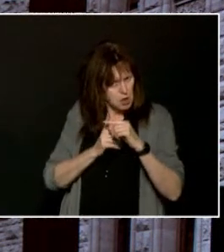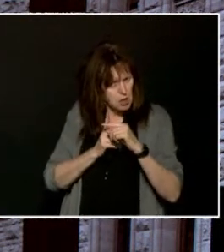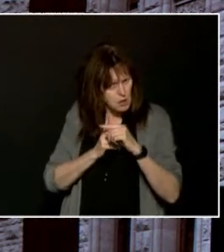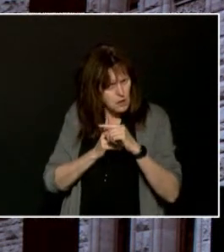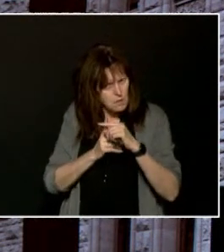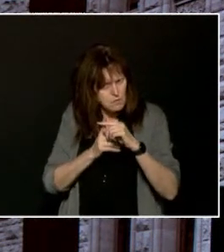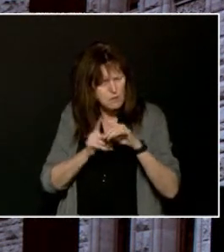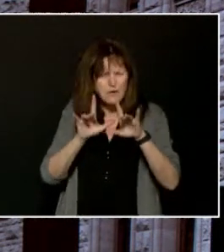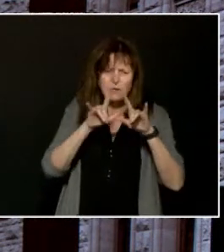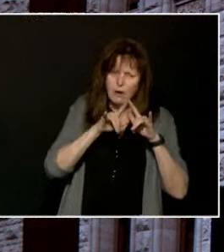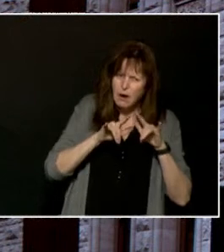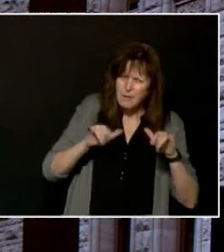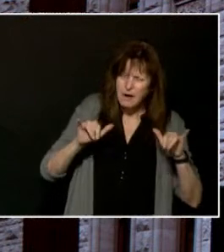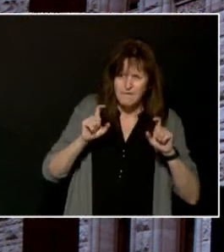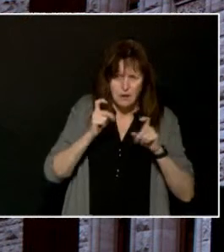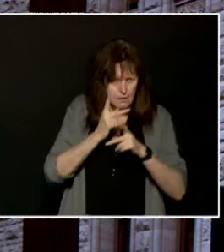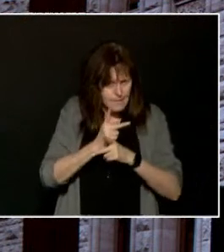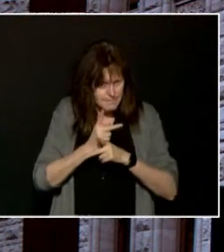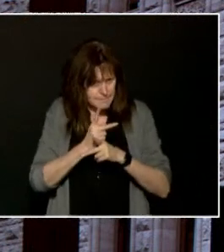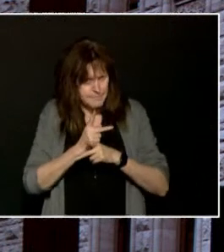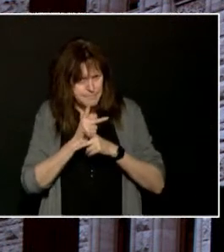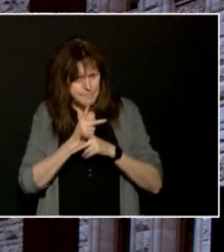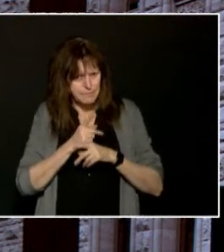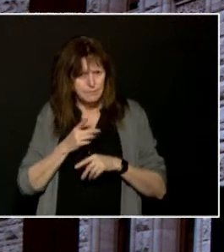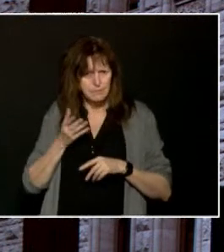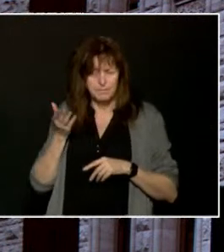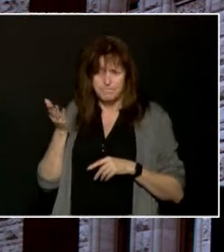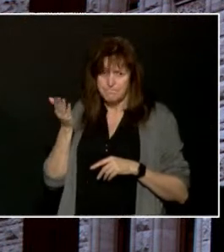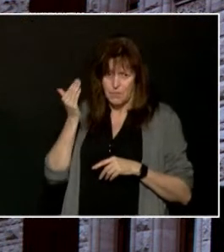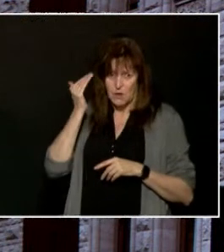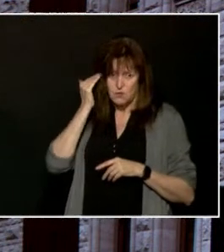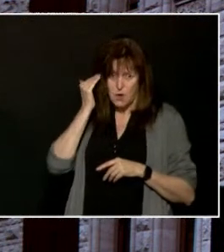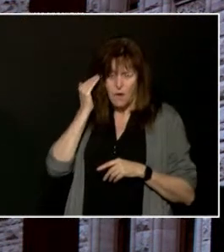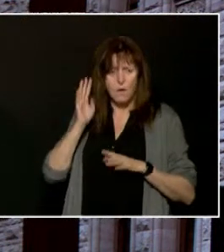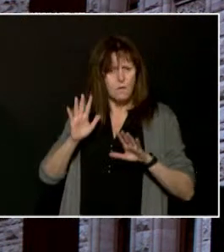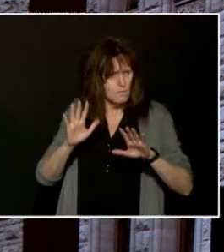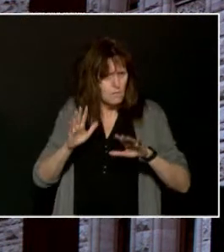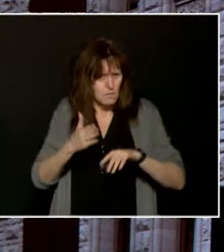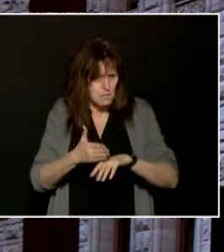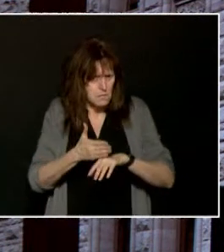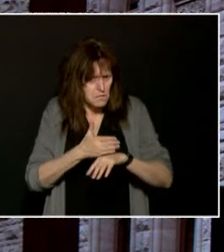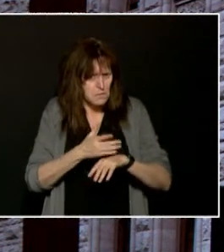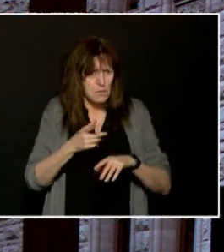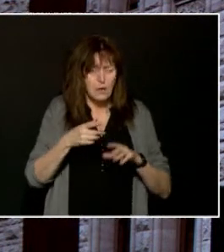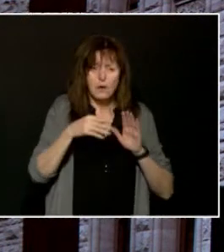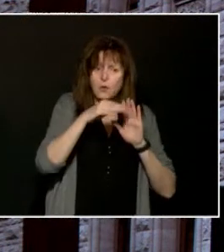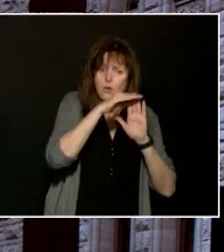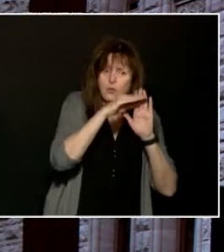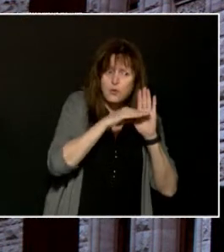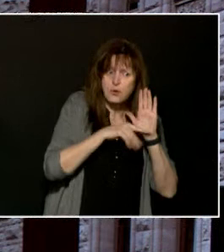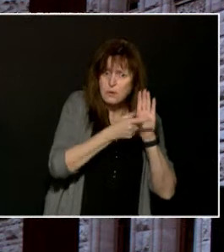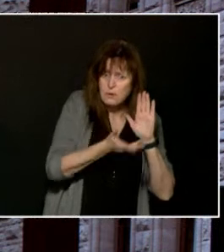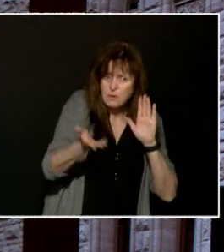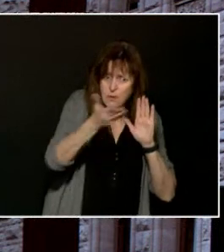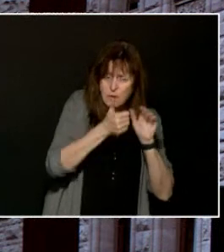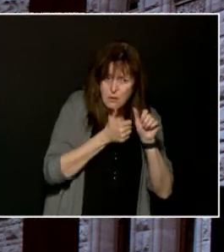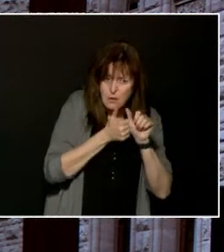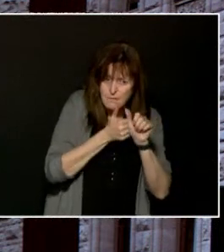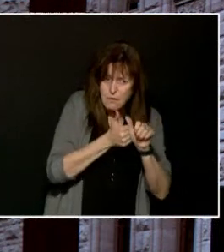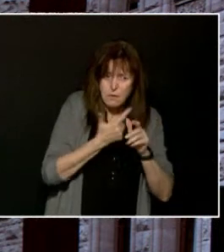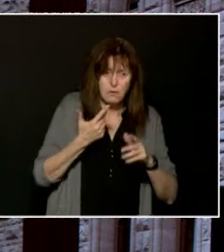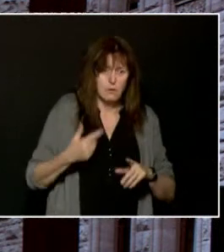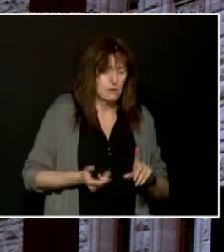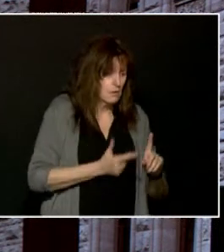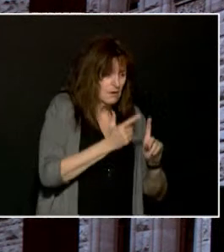cautious. Dr. Brown has noted the improvement we're seeing has been due to our public health measures and, of course, with the excellent vaccination program that